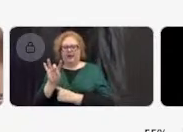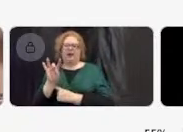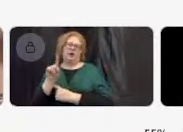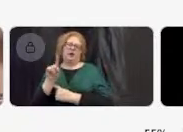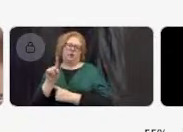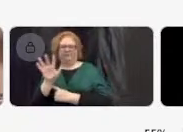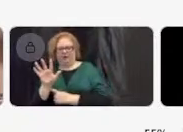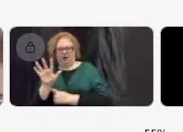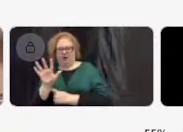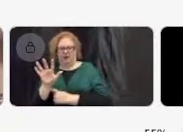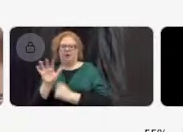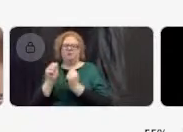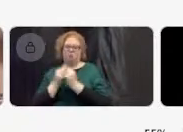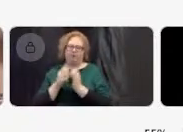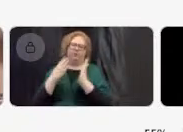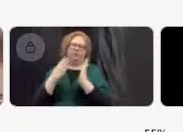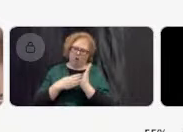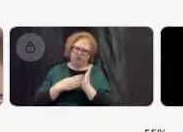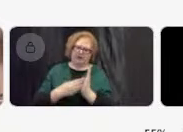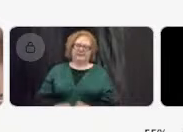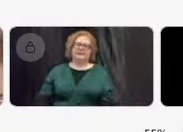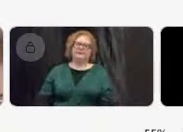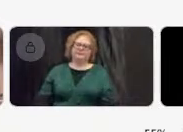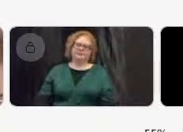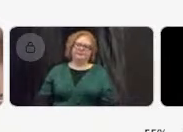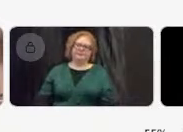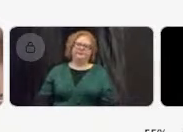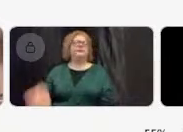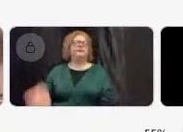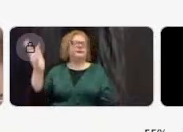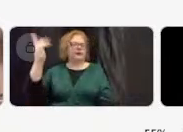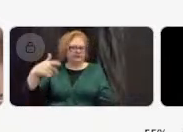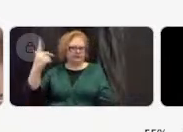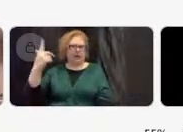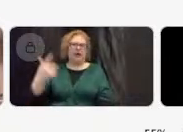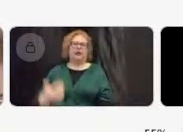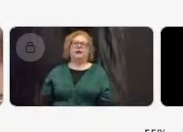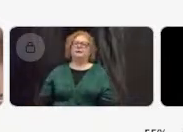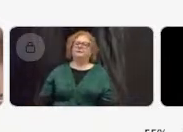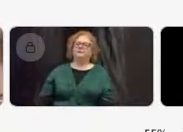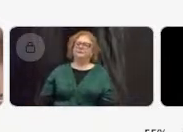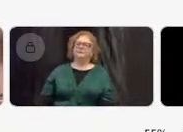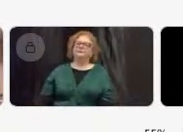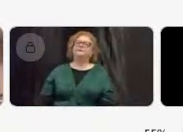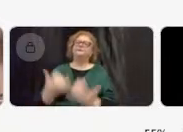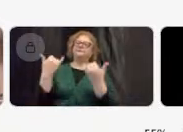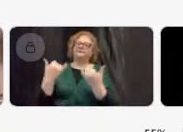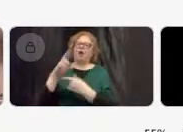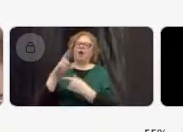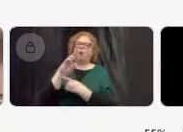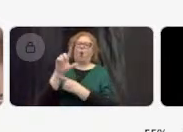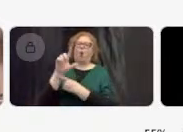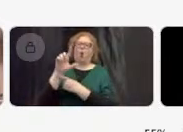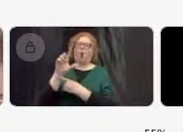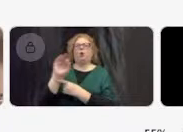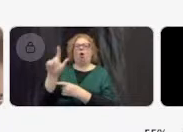A1Z-9815 with prejudice. Second. We have a motion and a second on the table. Can we get a roll call,